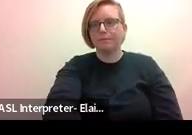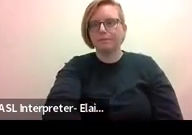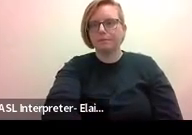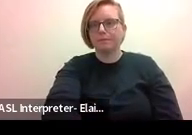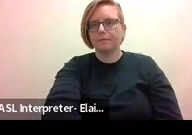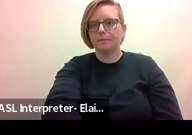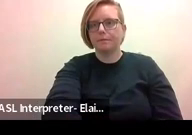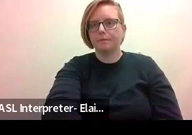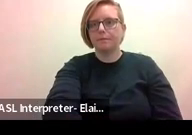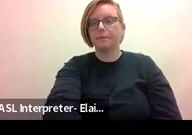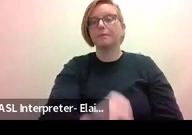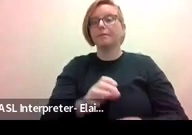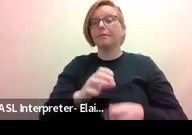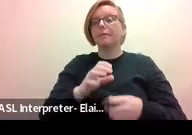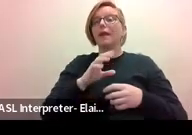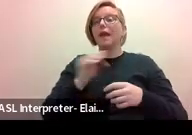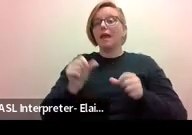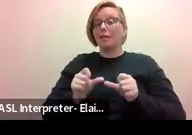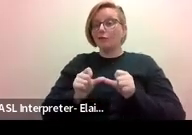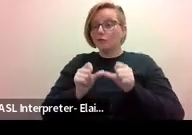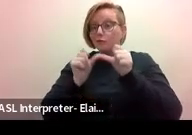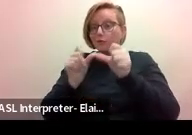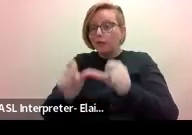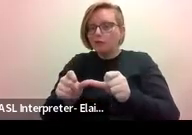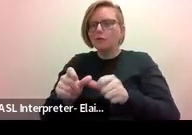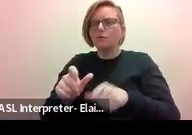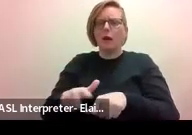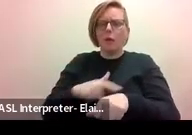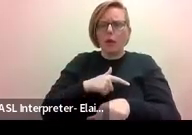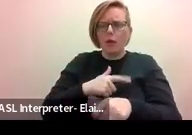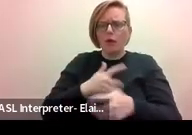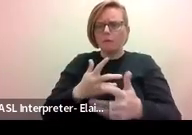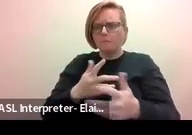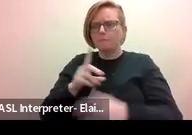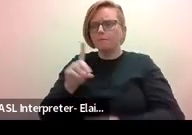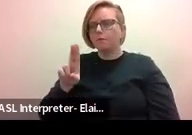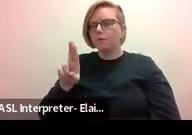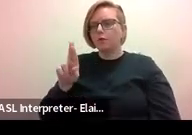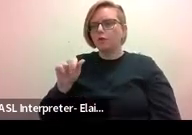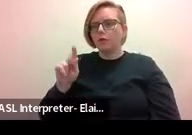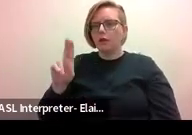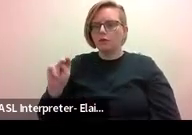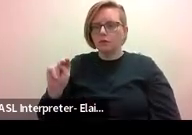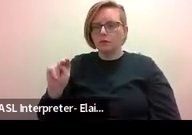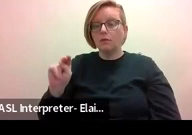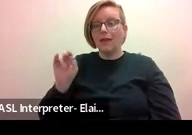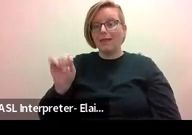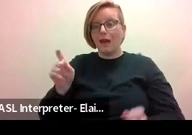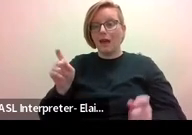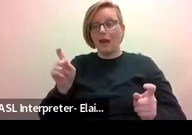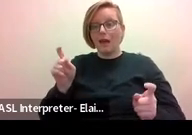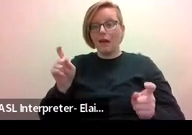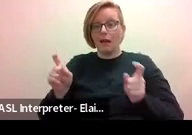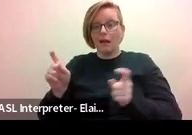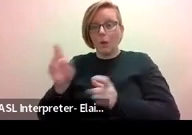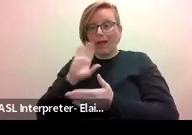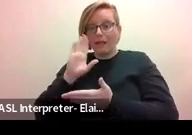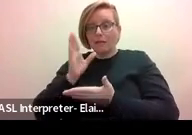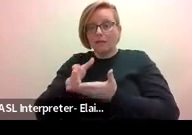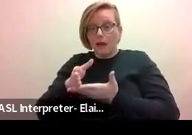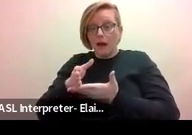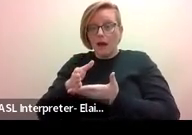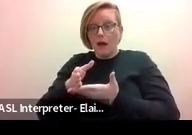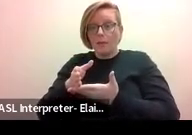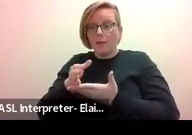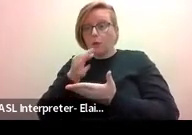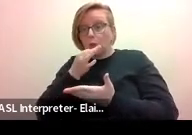then the duration. Fill in that duration of the service, whether it's adjusted because it's going to be stopping sooner or starting